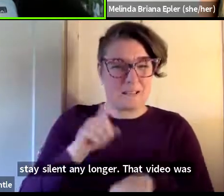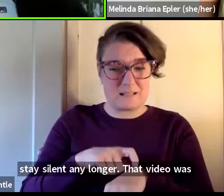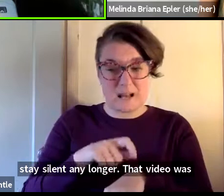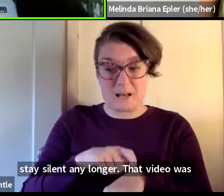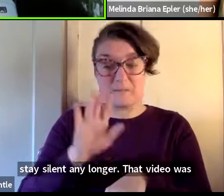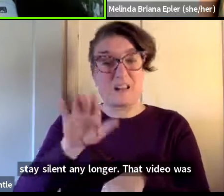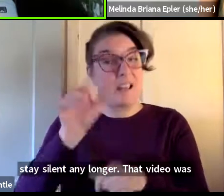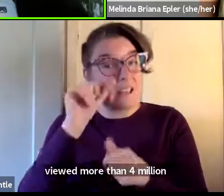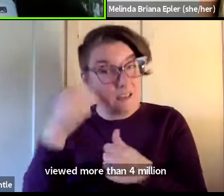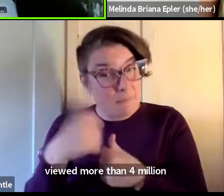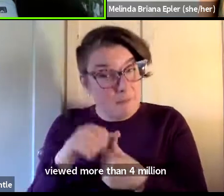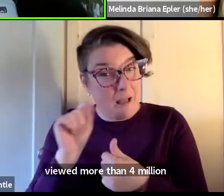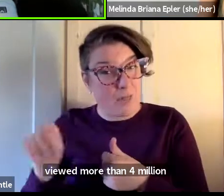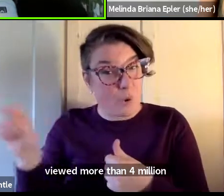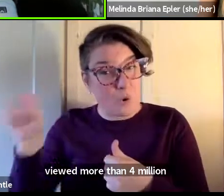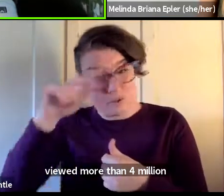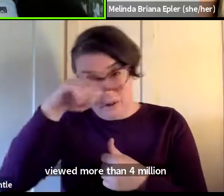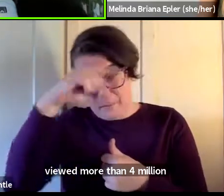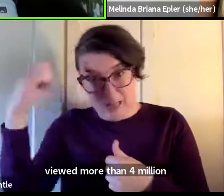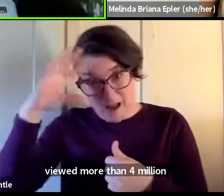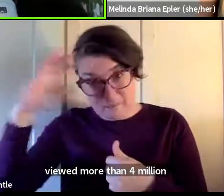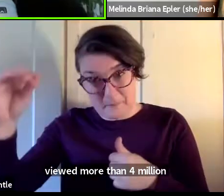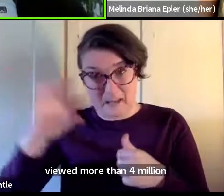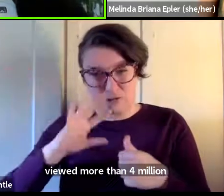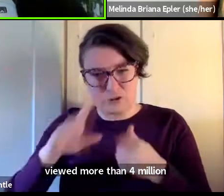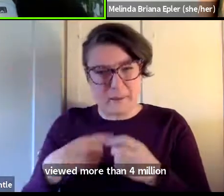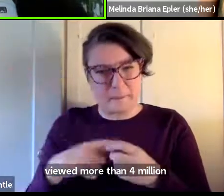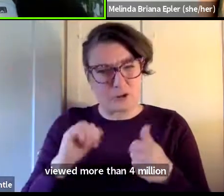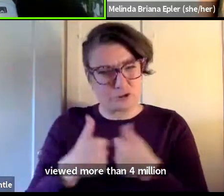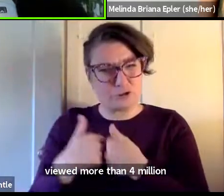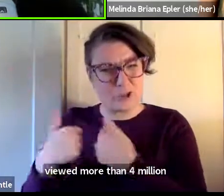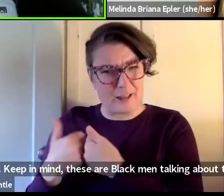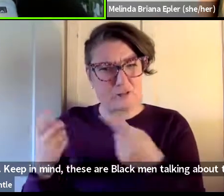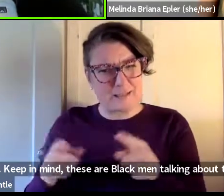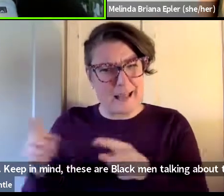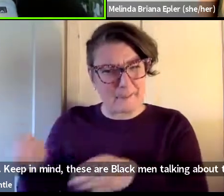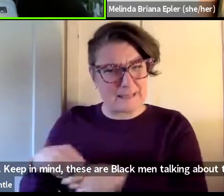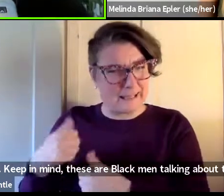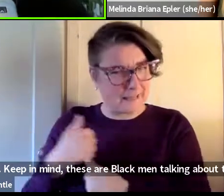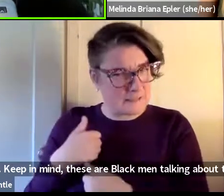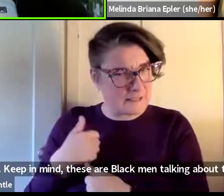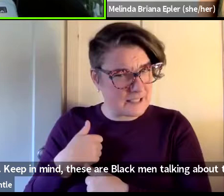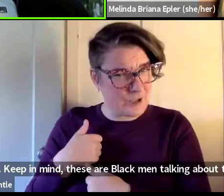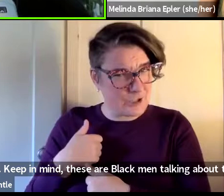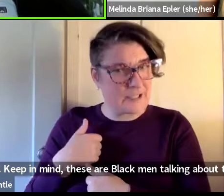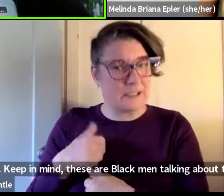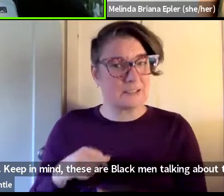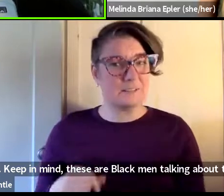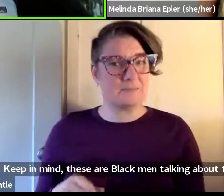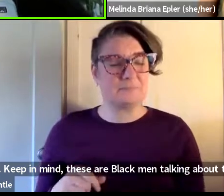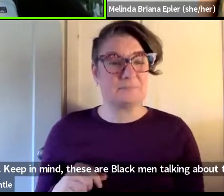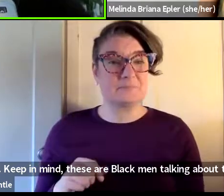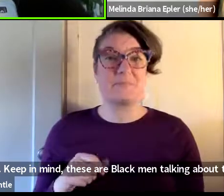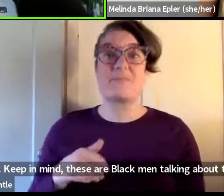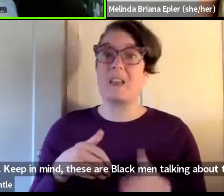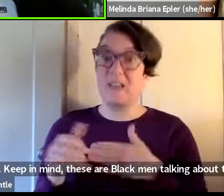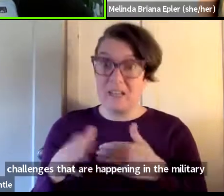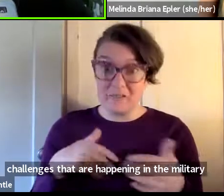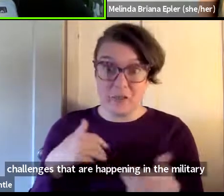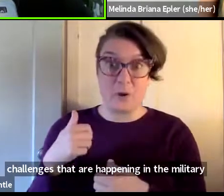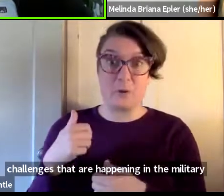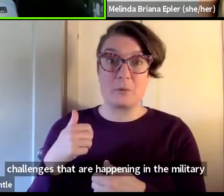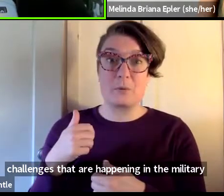mind, these are Black men talking about the challenges that are happening in the military. Even though the